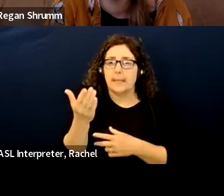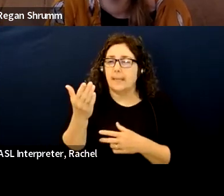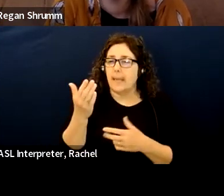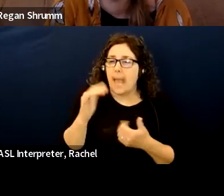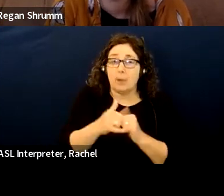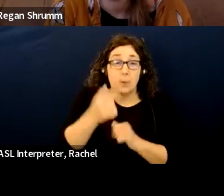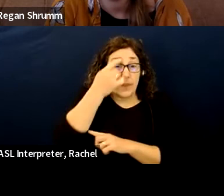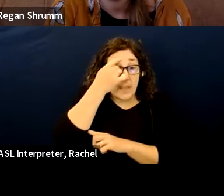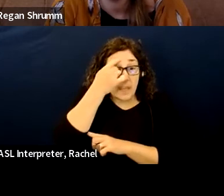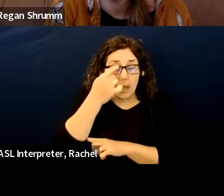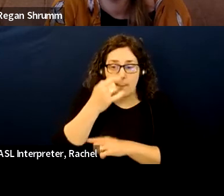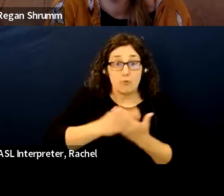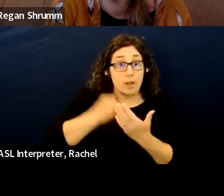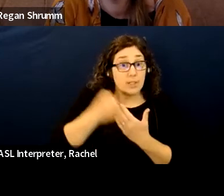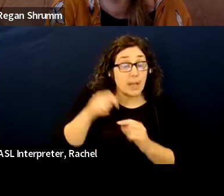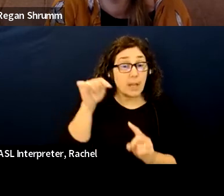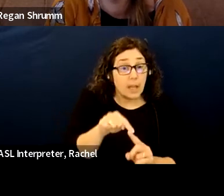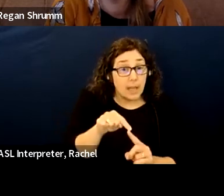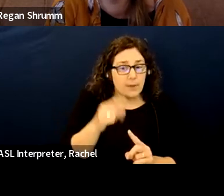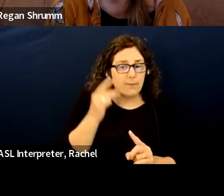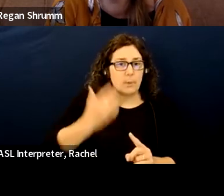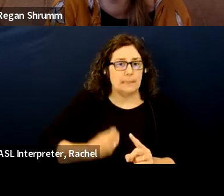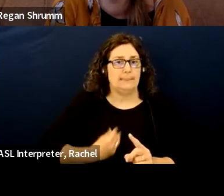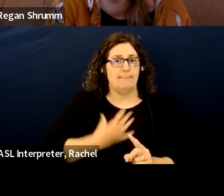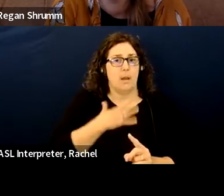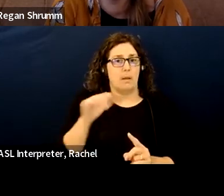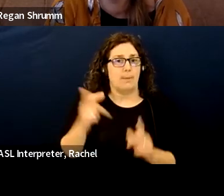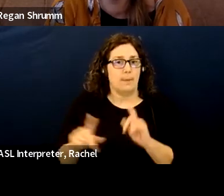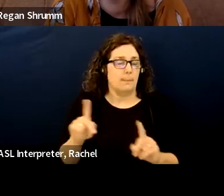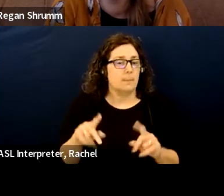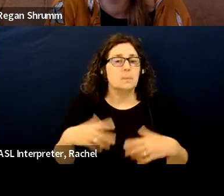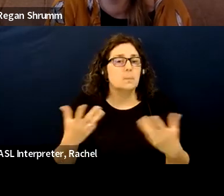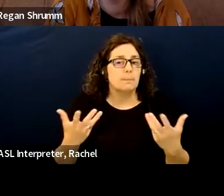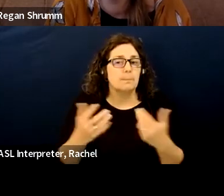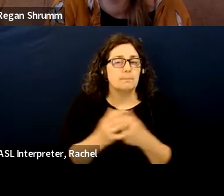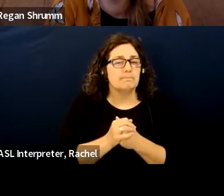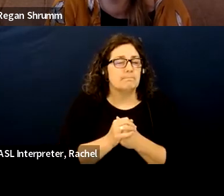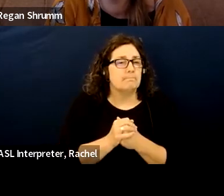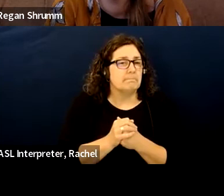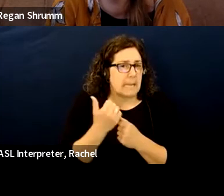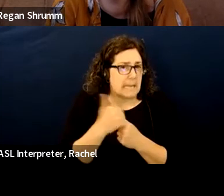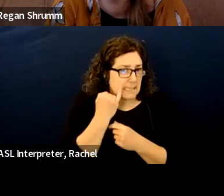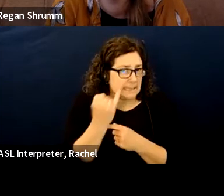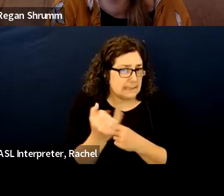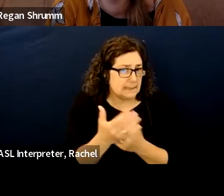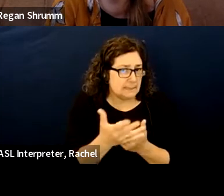think, a project that you've done that you're really like, this could be an inspiration? Any ideas for